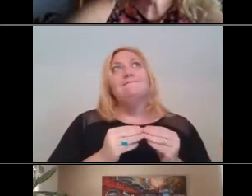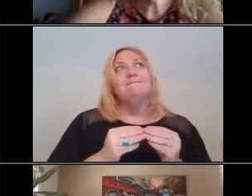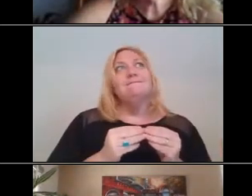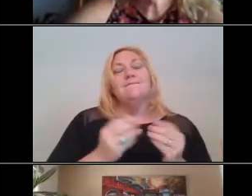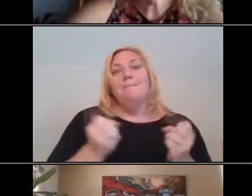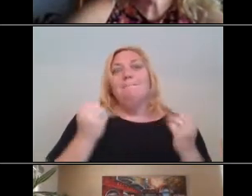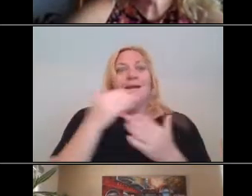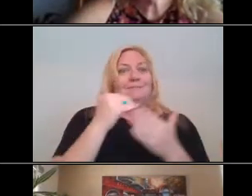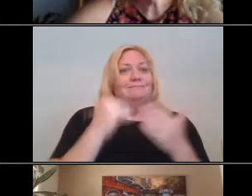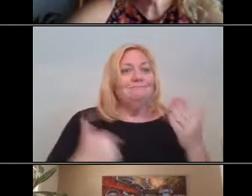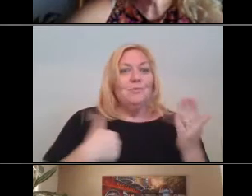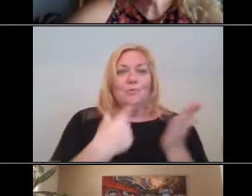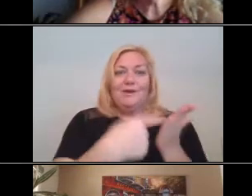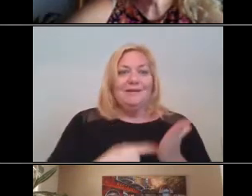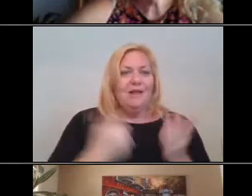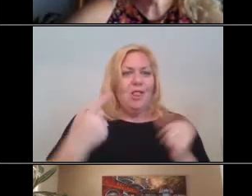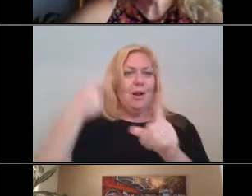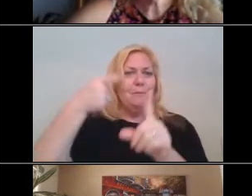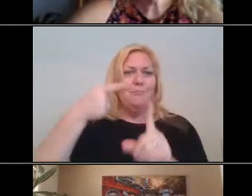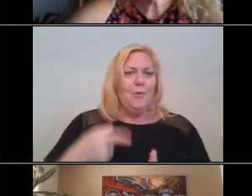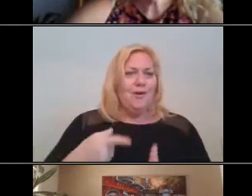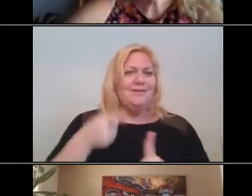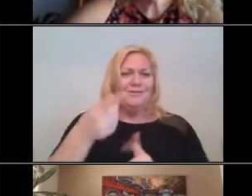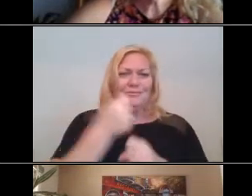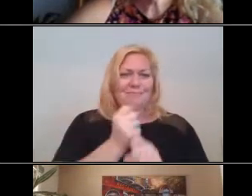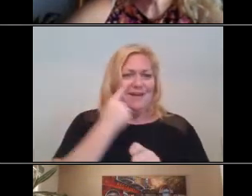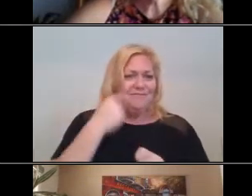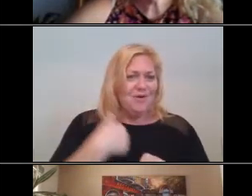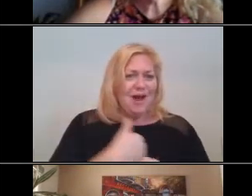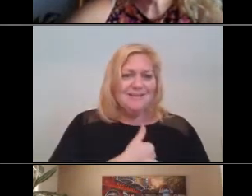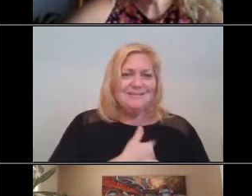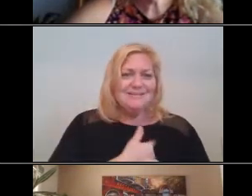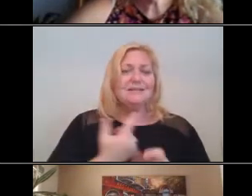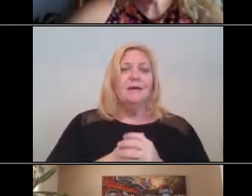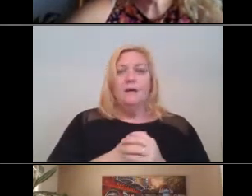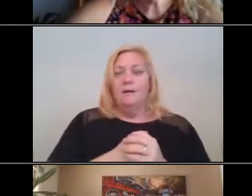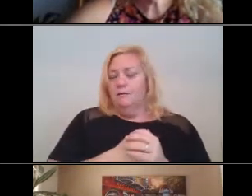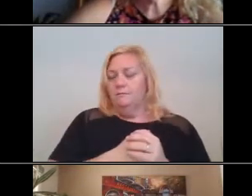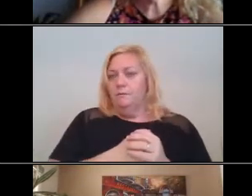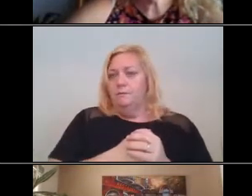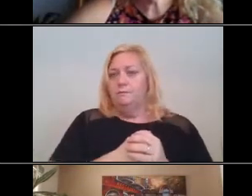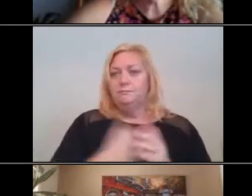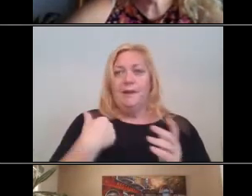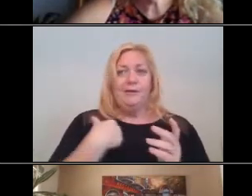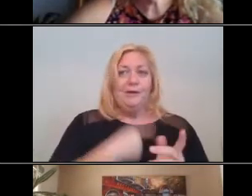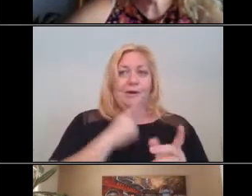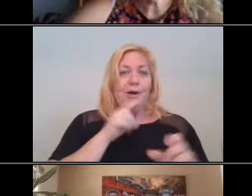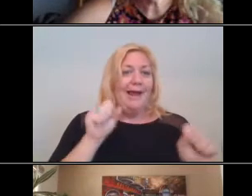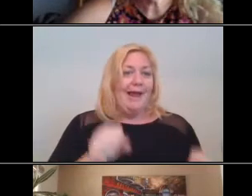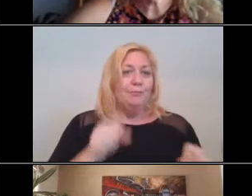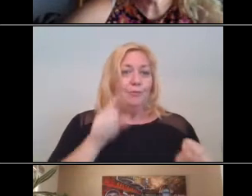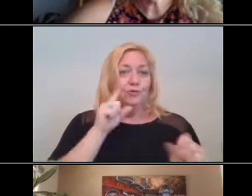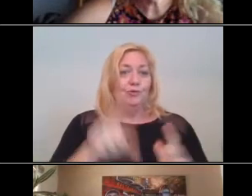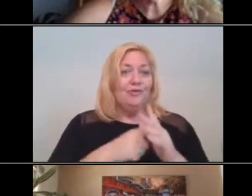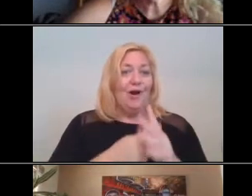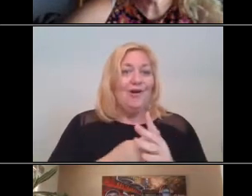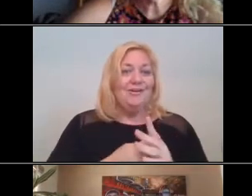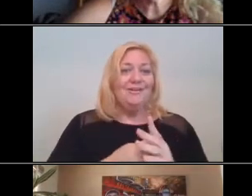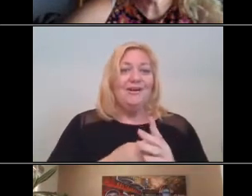items you discussed, lots of points you all made for us as we are getting ready to embark on a